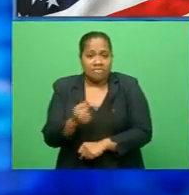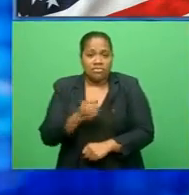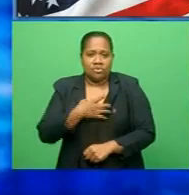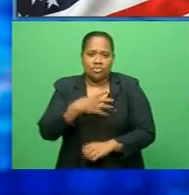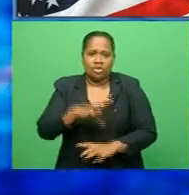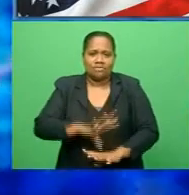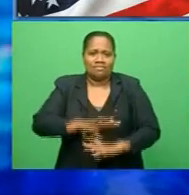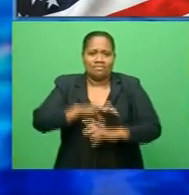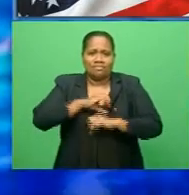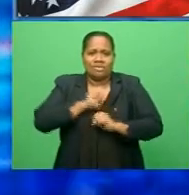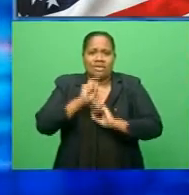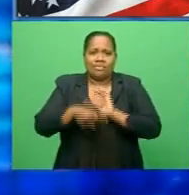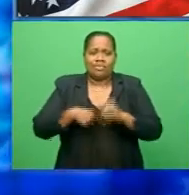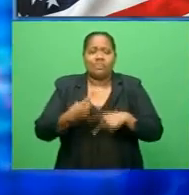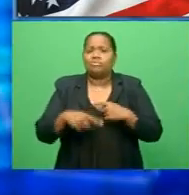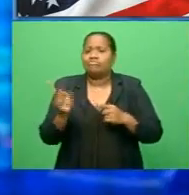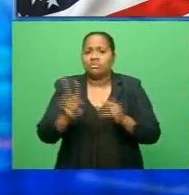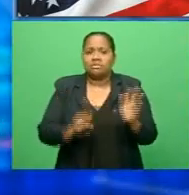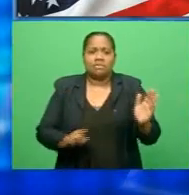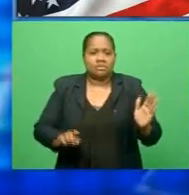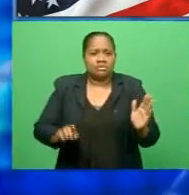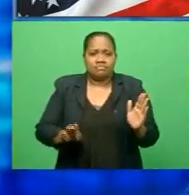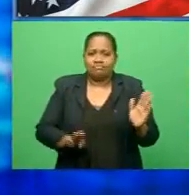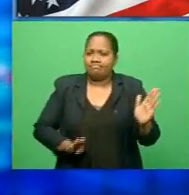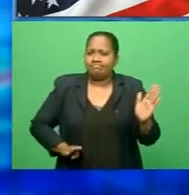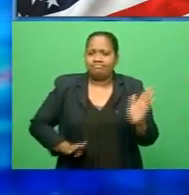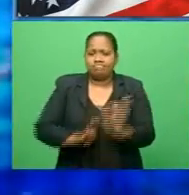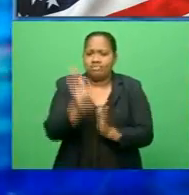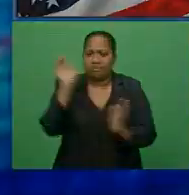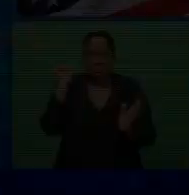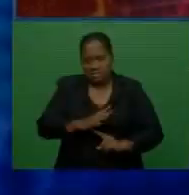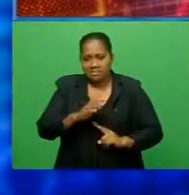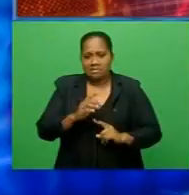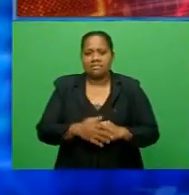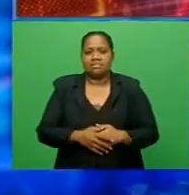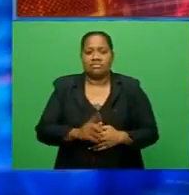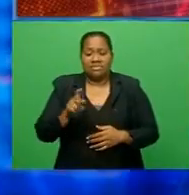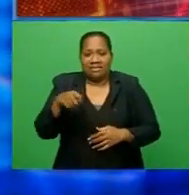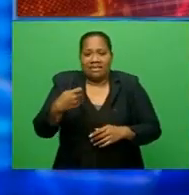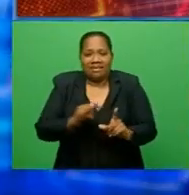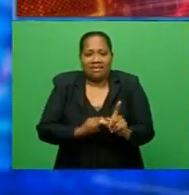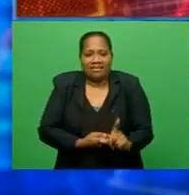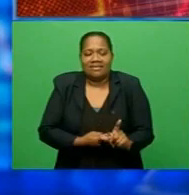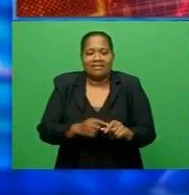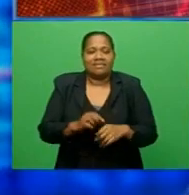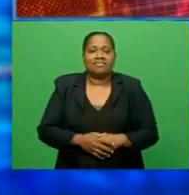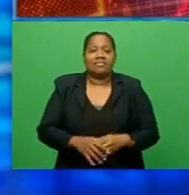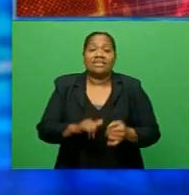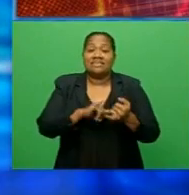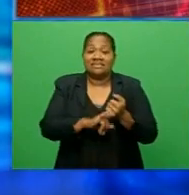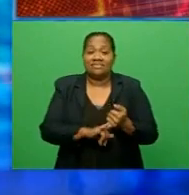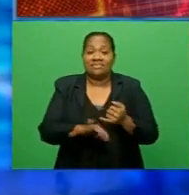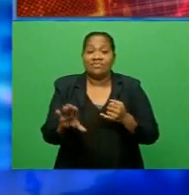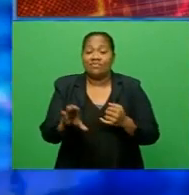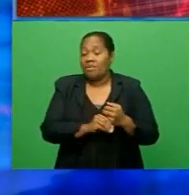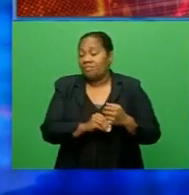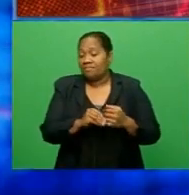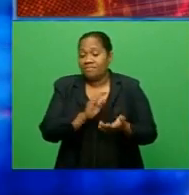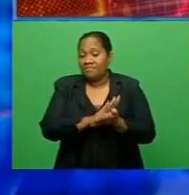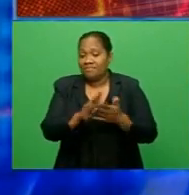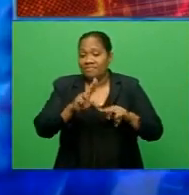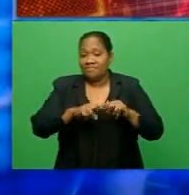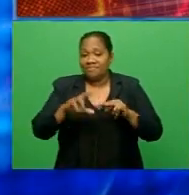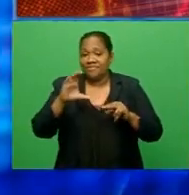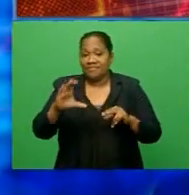a speedy economic recovery following upbeat Chinese factory data. Sniffer from HFC Bank joins us now with the latest